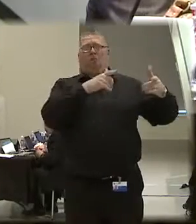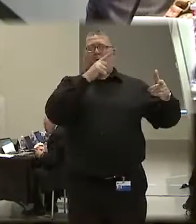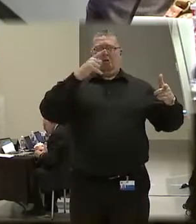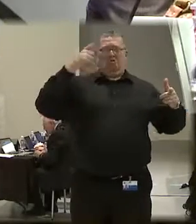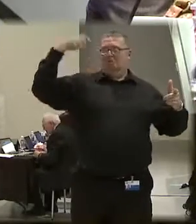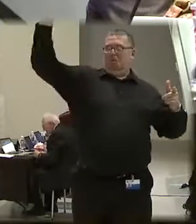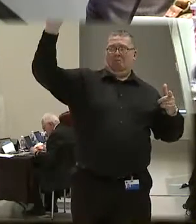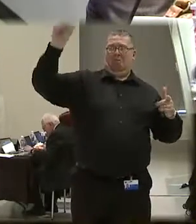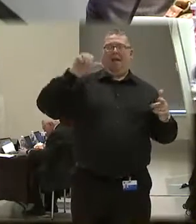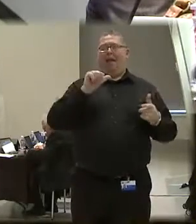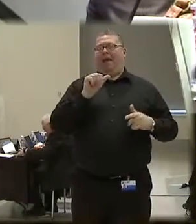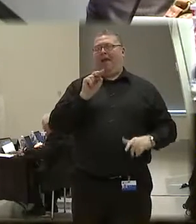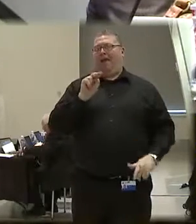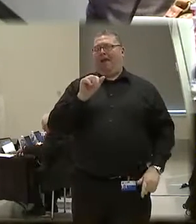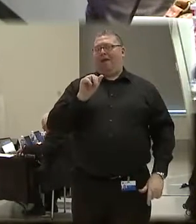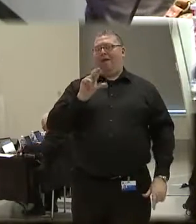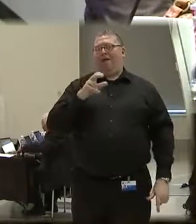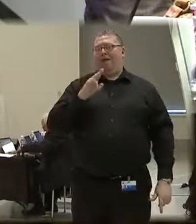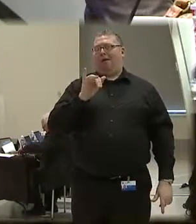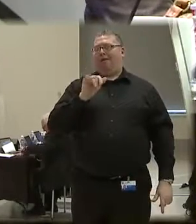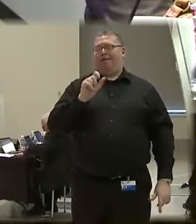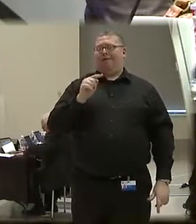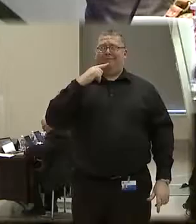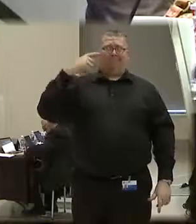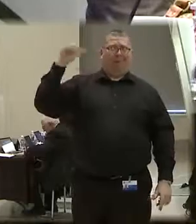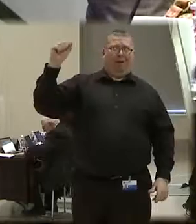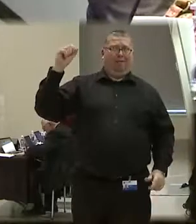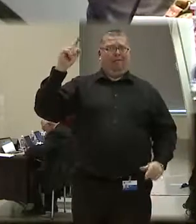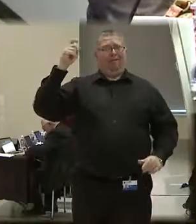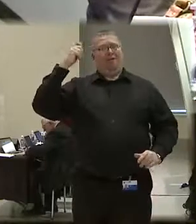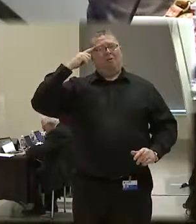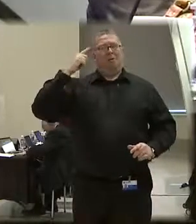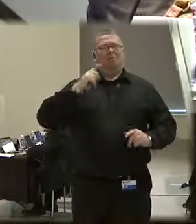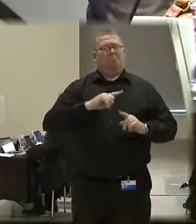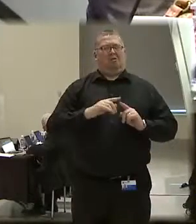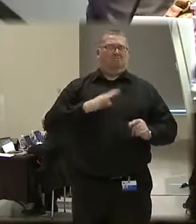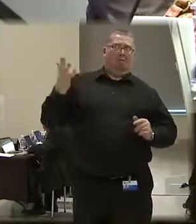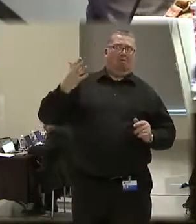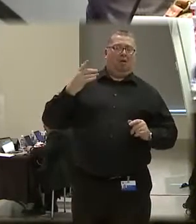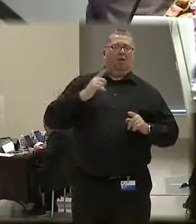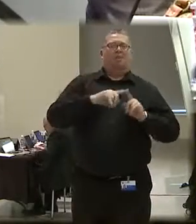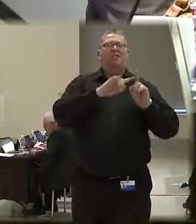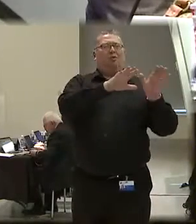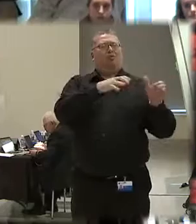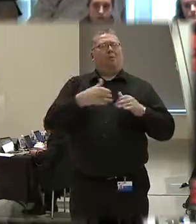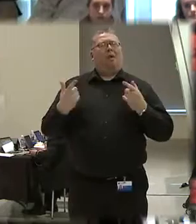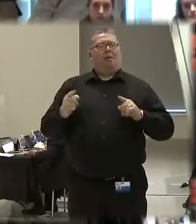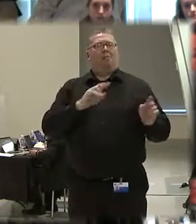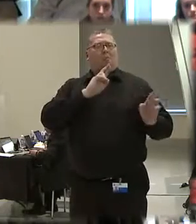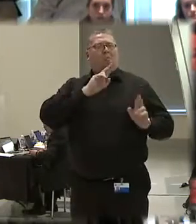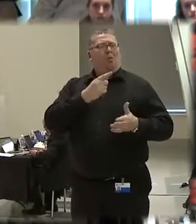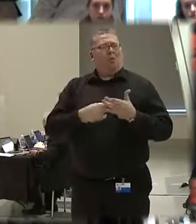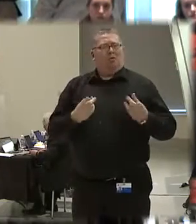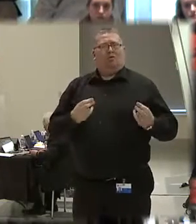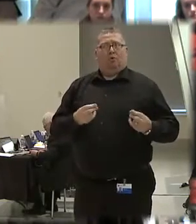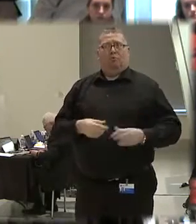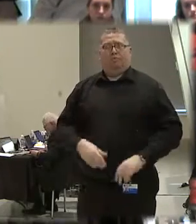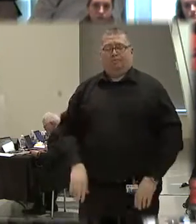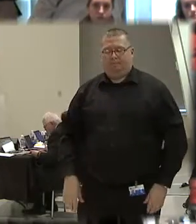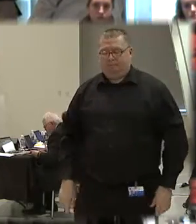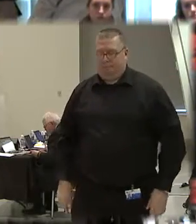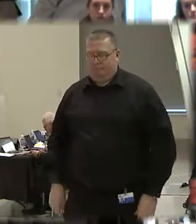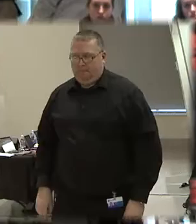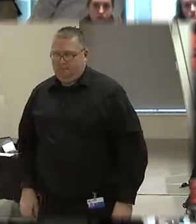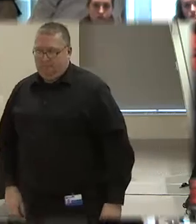anarchists coming in. I think each demonstration probably has a different group that might do something like that. Certainly. So within the